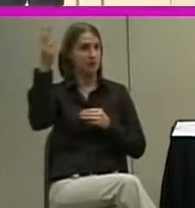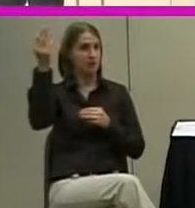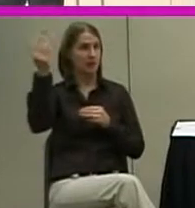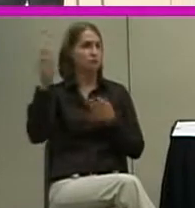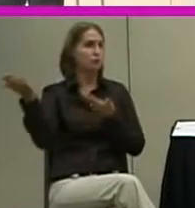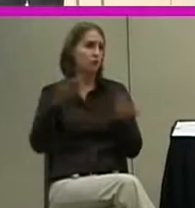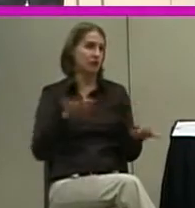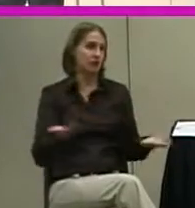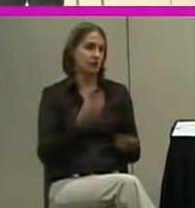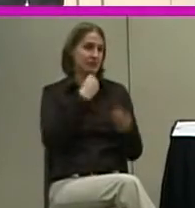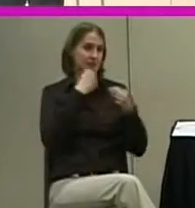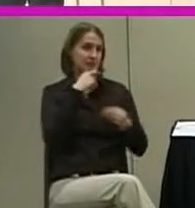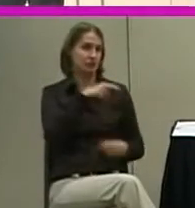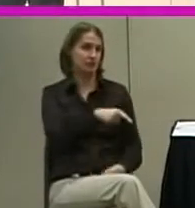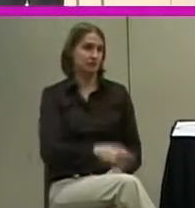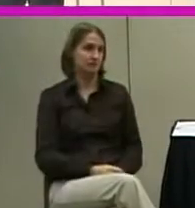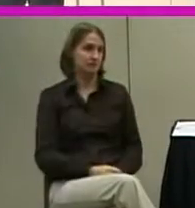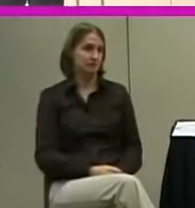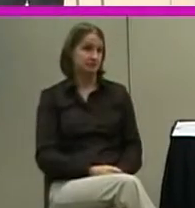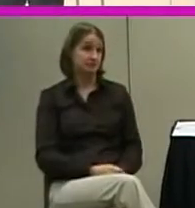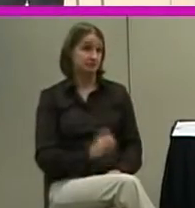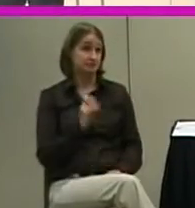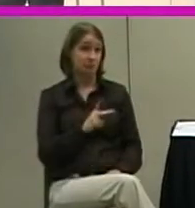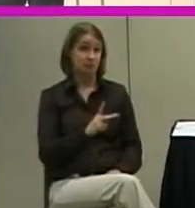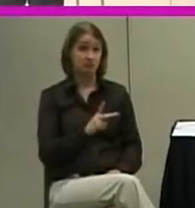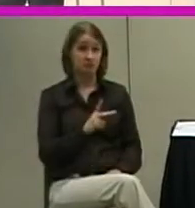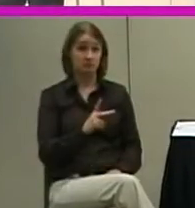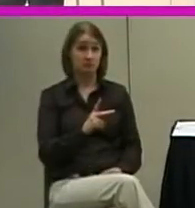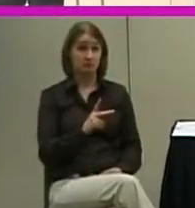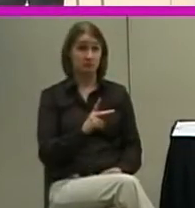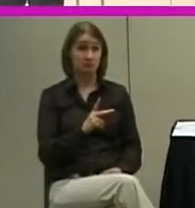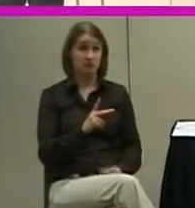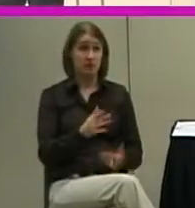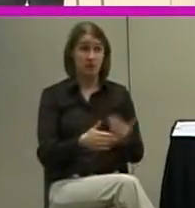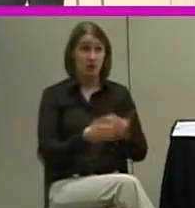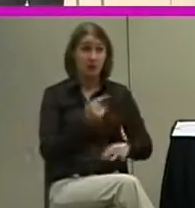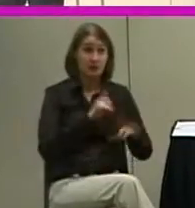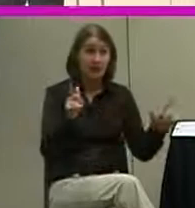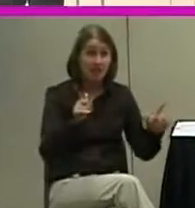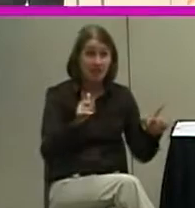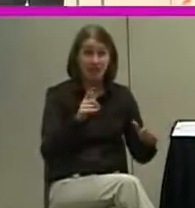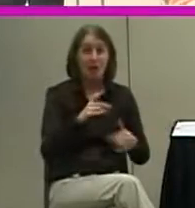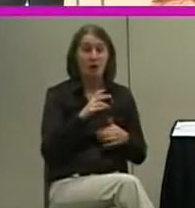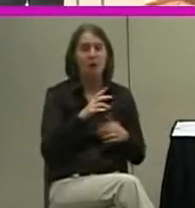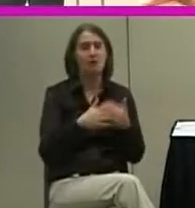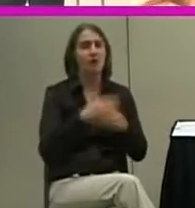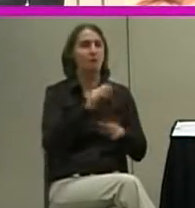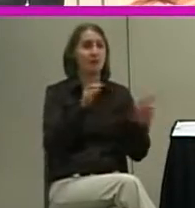here. Okay. So we're almost there for lunch. Go!